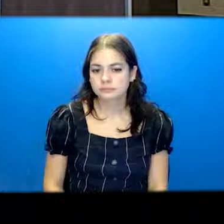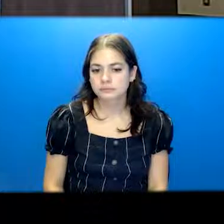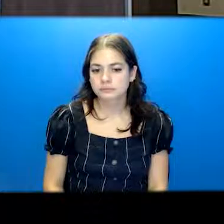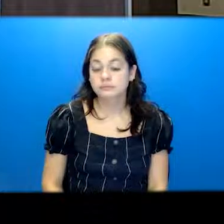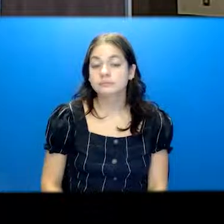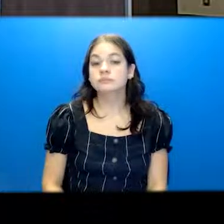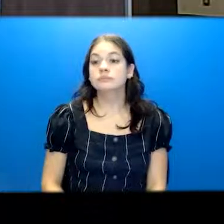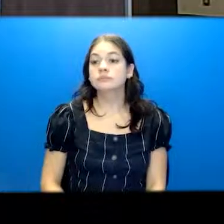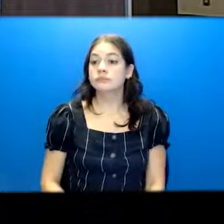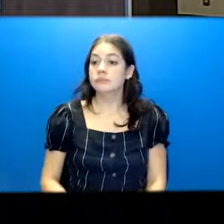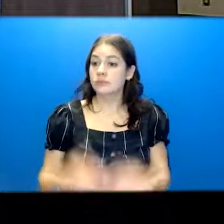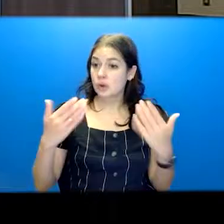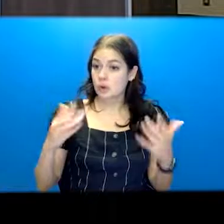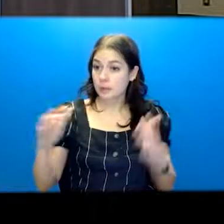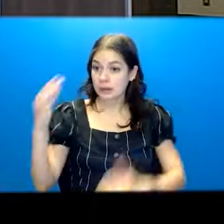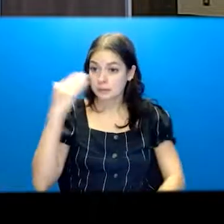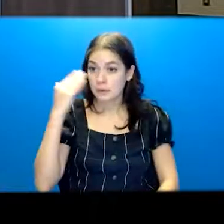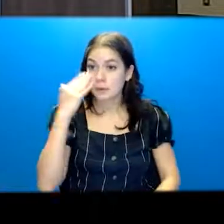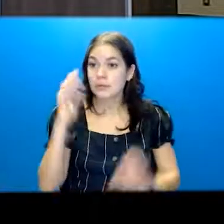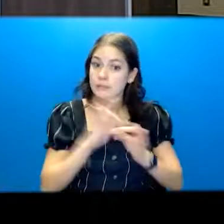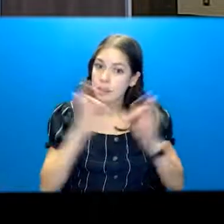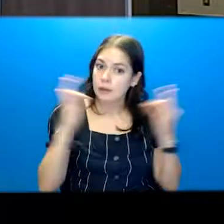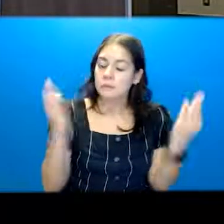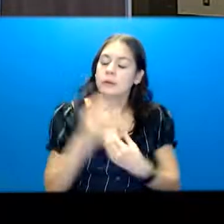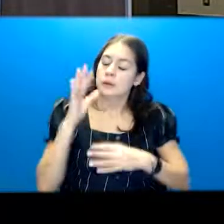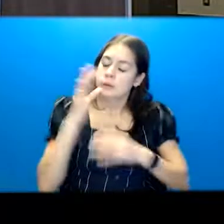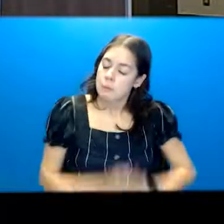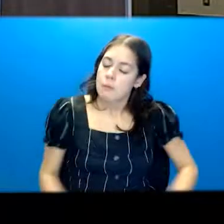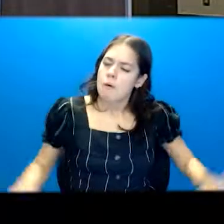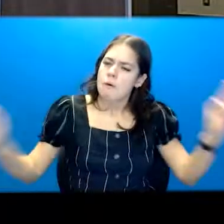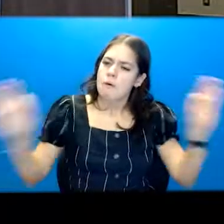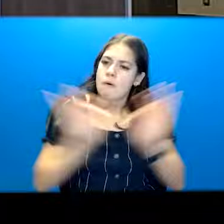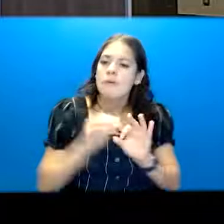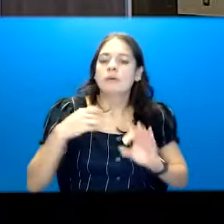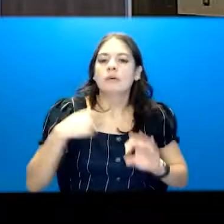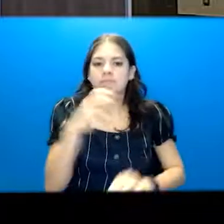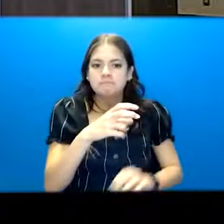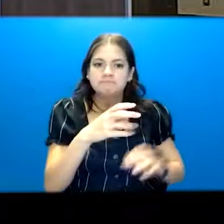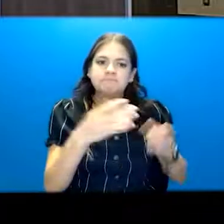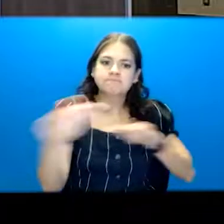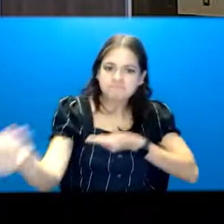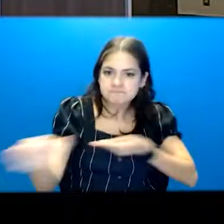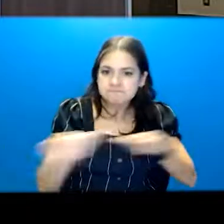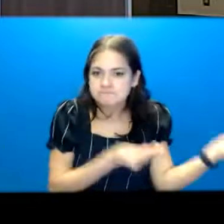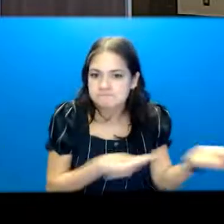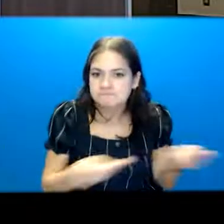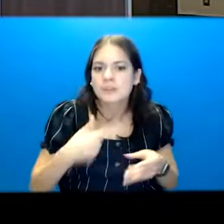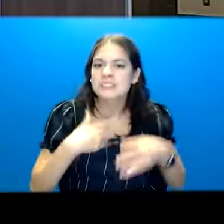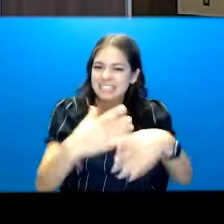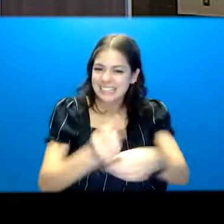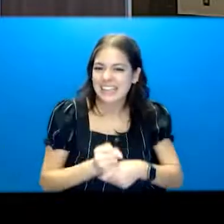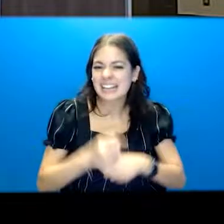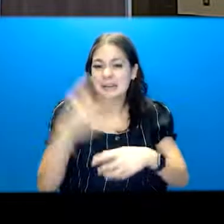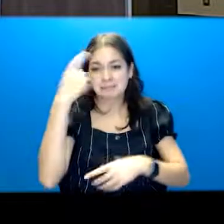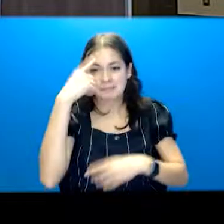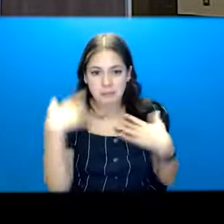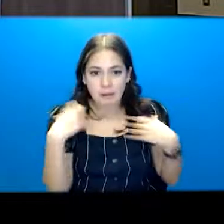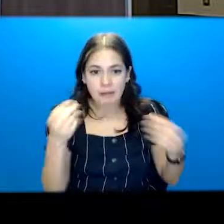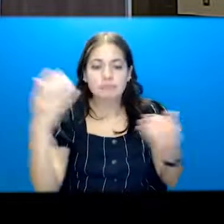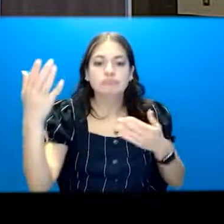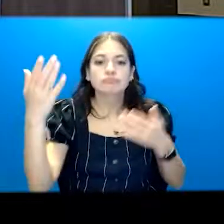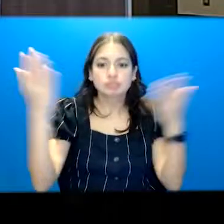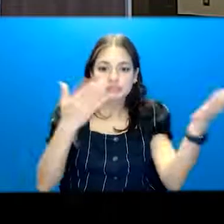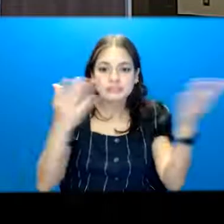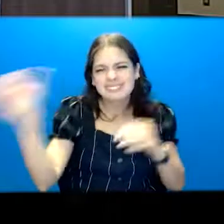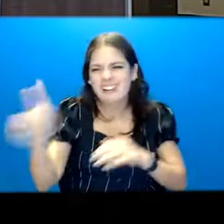So as we know, family members have a key role in facilitating the pathways to mental health services and other resources and support. And the reason why